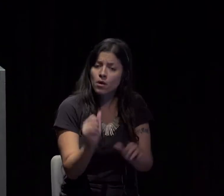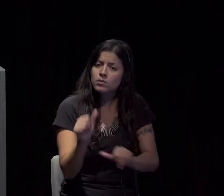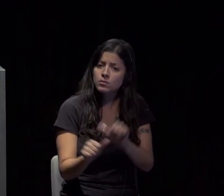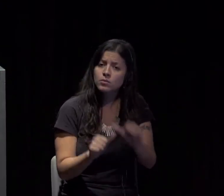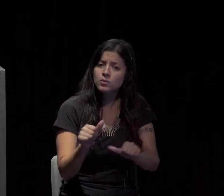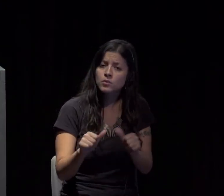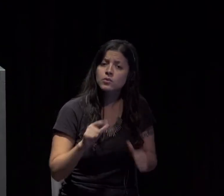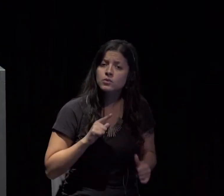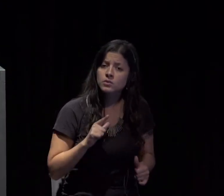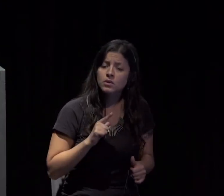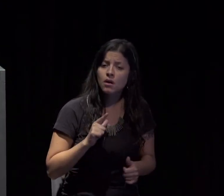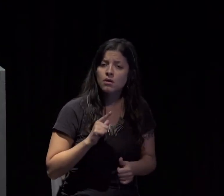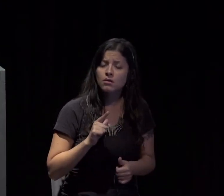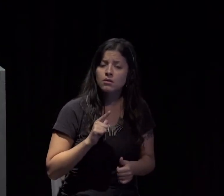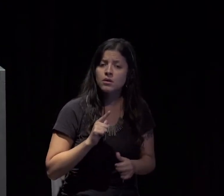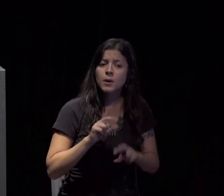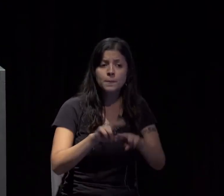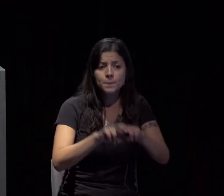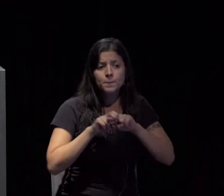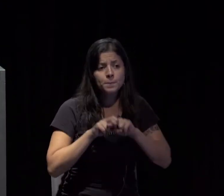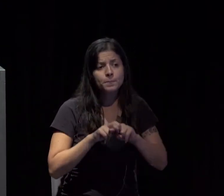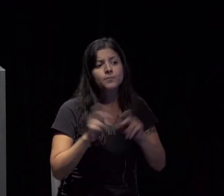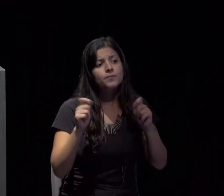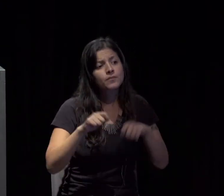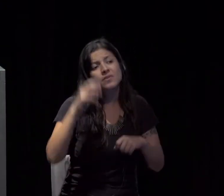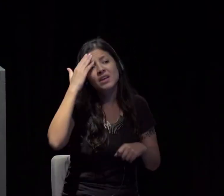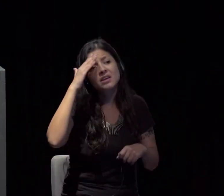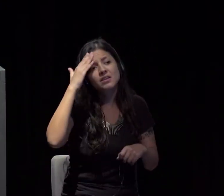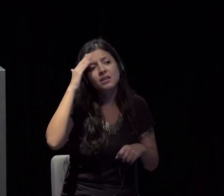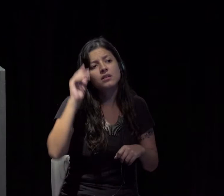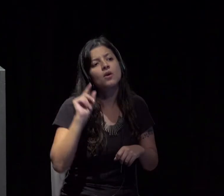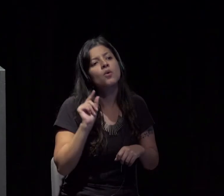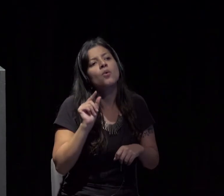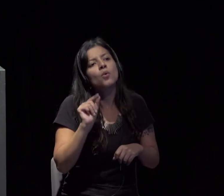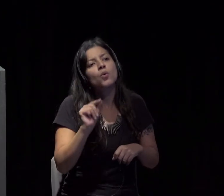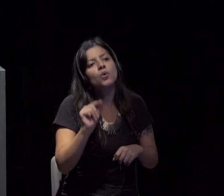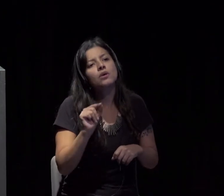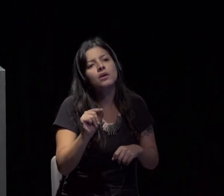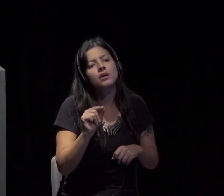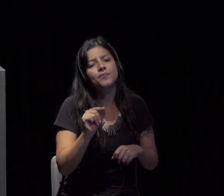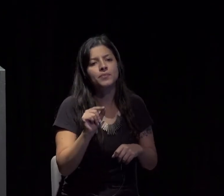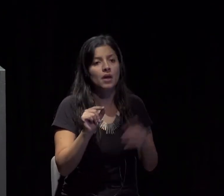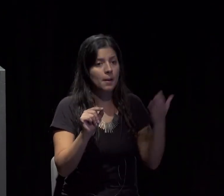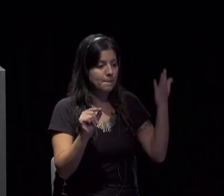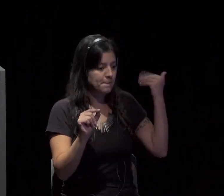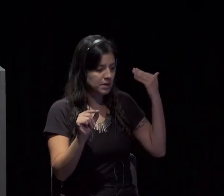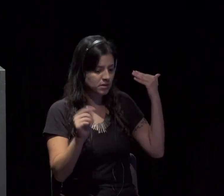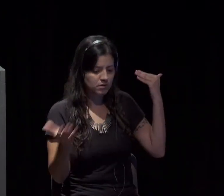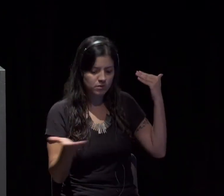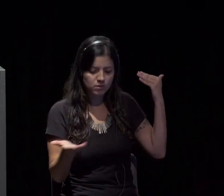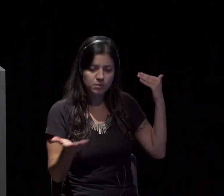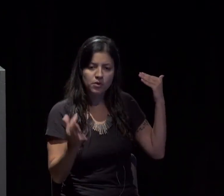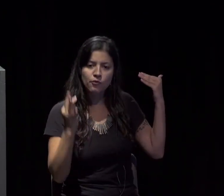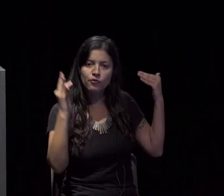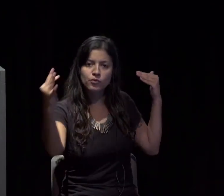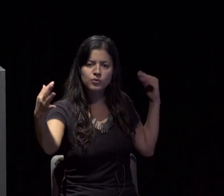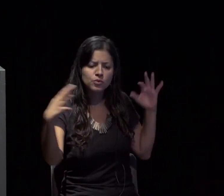compelling us to understand the relationship between the past, present, and future that is